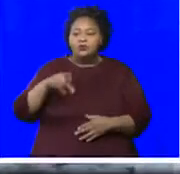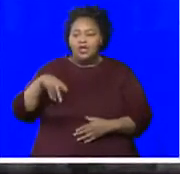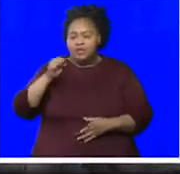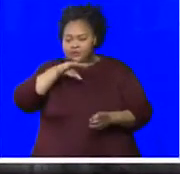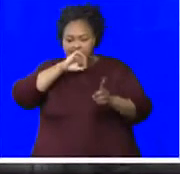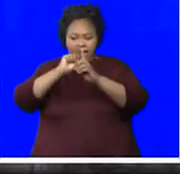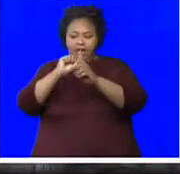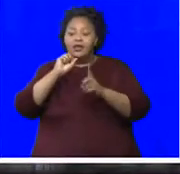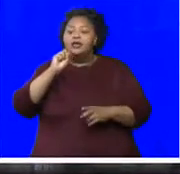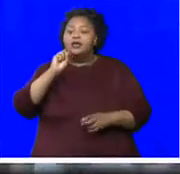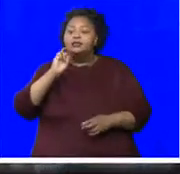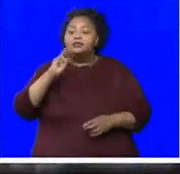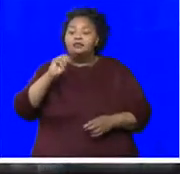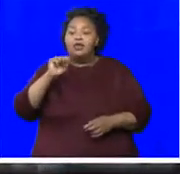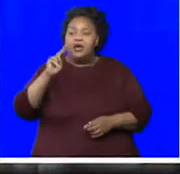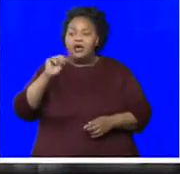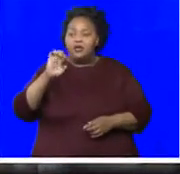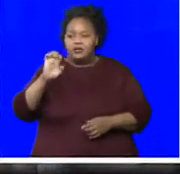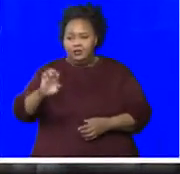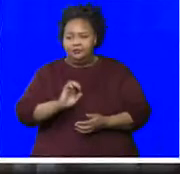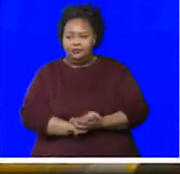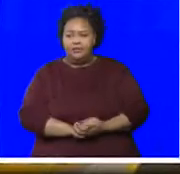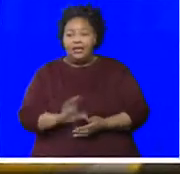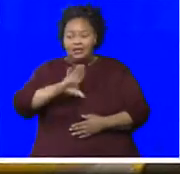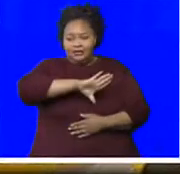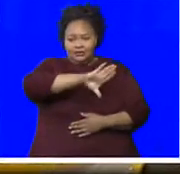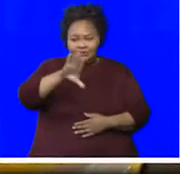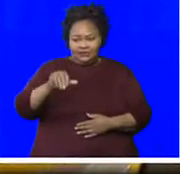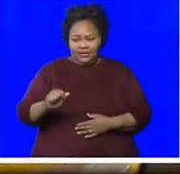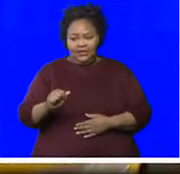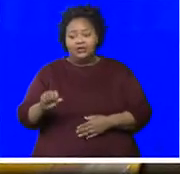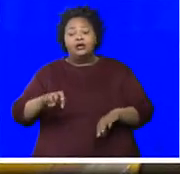Umconzisi we-World Vegetable Center wesifundza